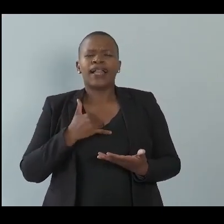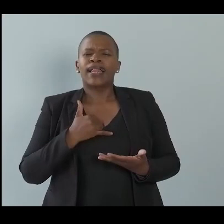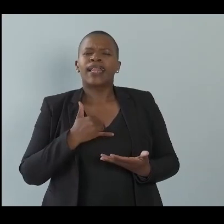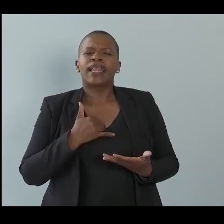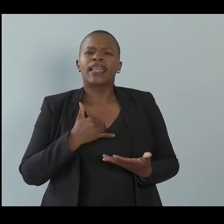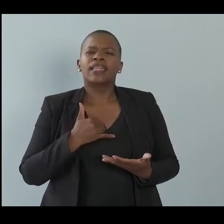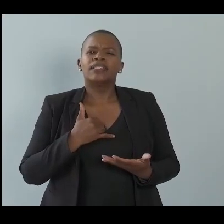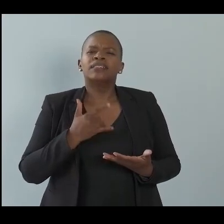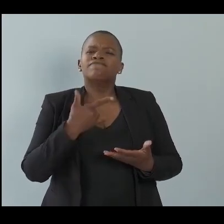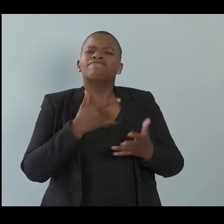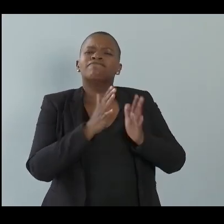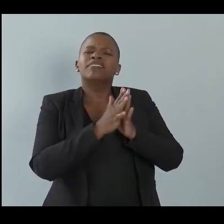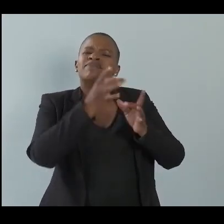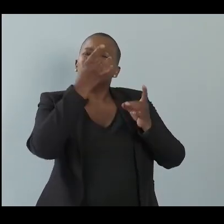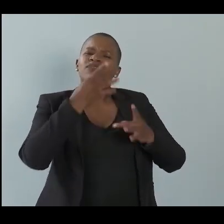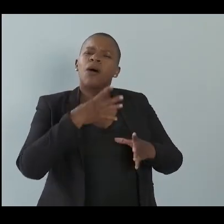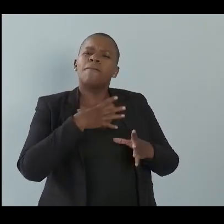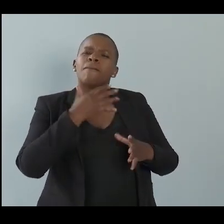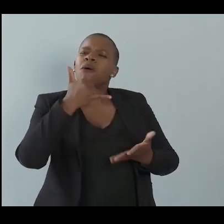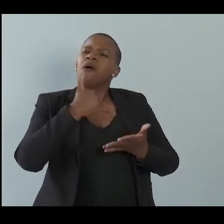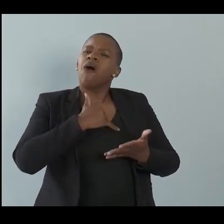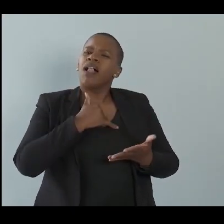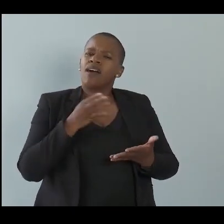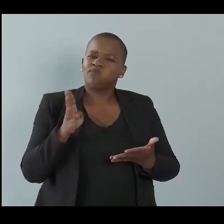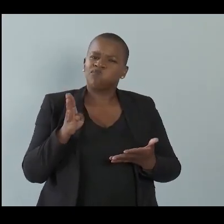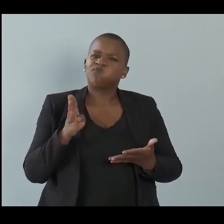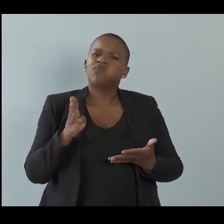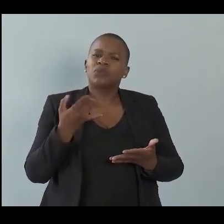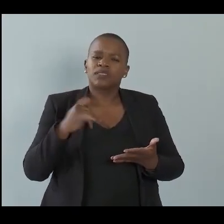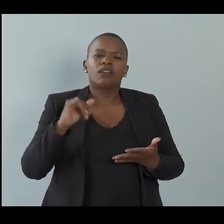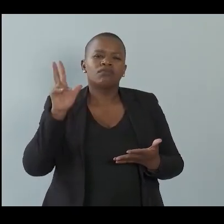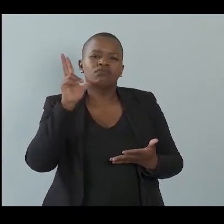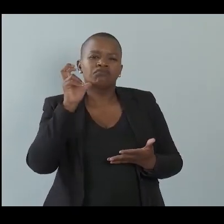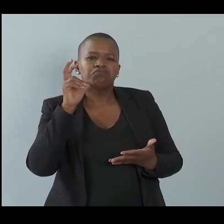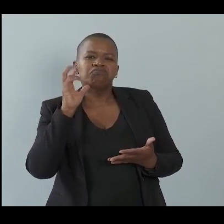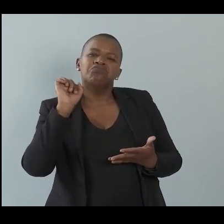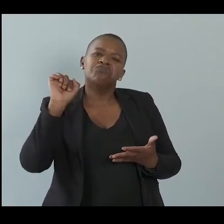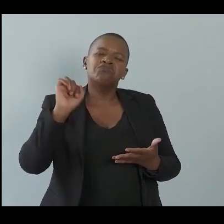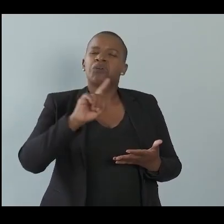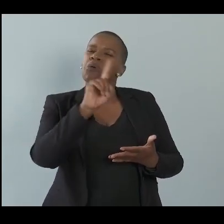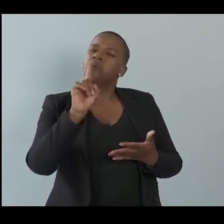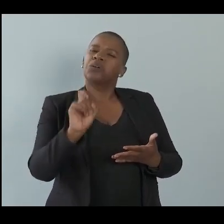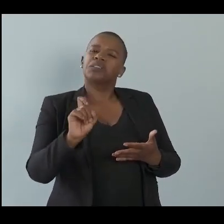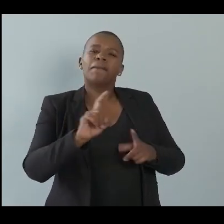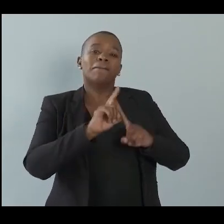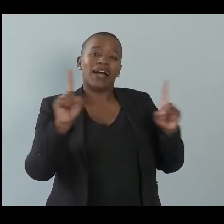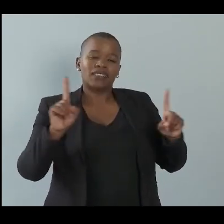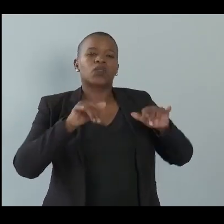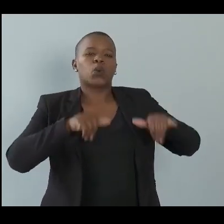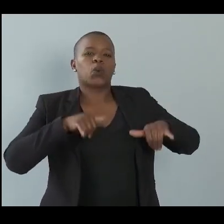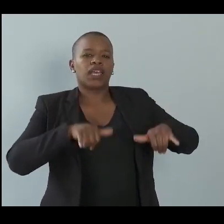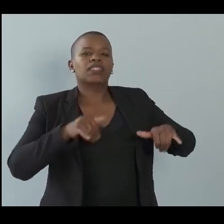please indicate, and we'll obviously put your questions directly through to the management team. While we're waiting for that, Werner, I just want to come